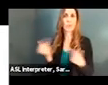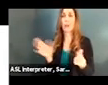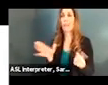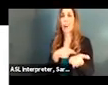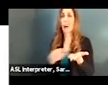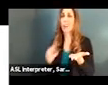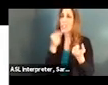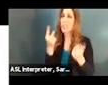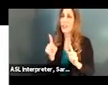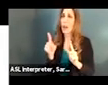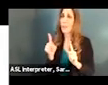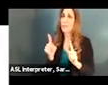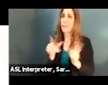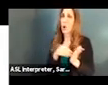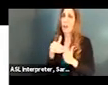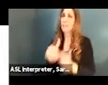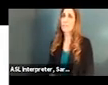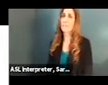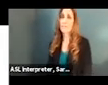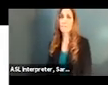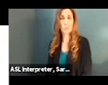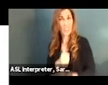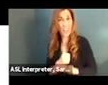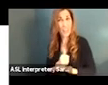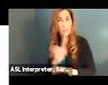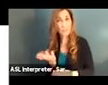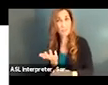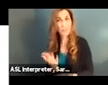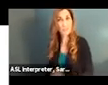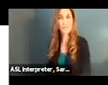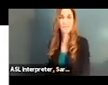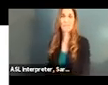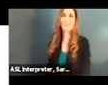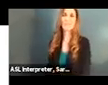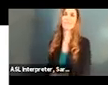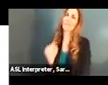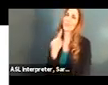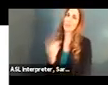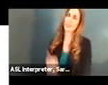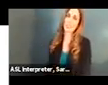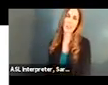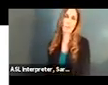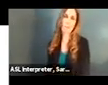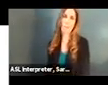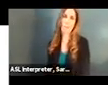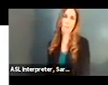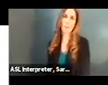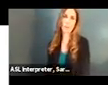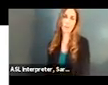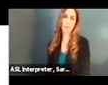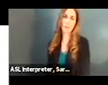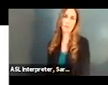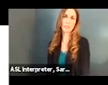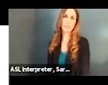very often. Does that help? Yes, I'm sure it does, hopefully. And